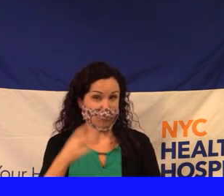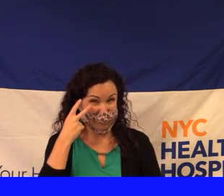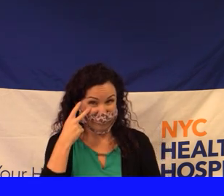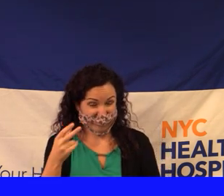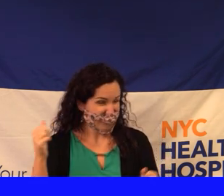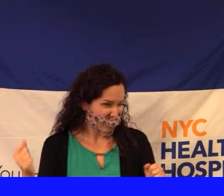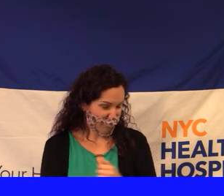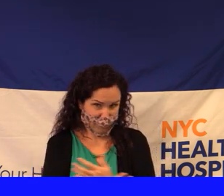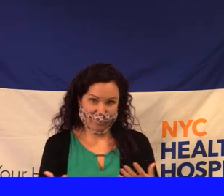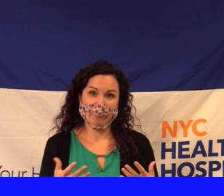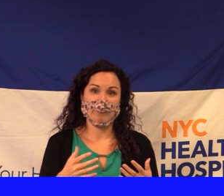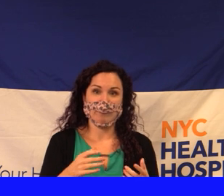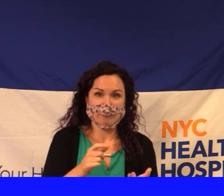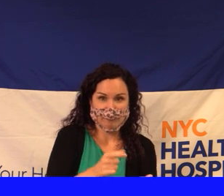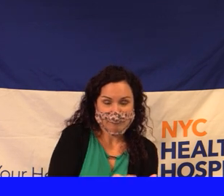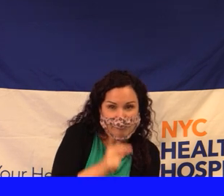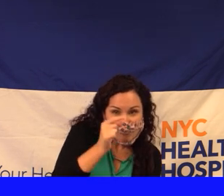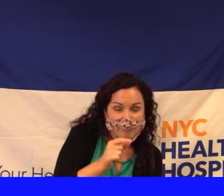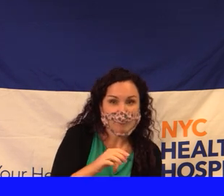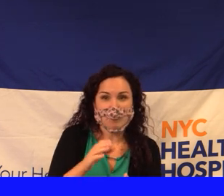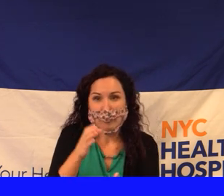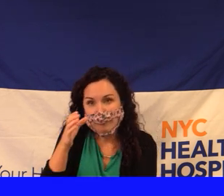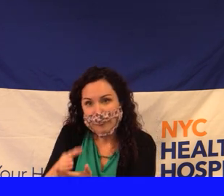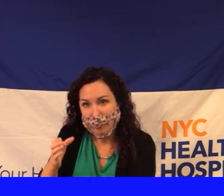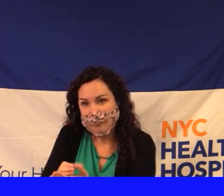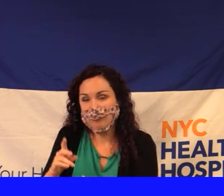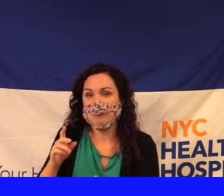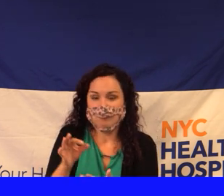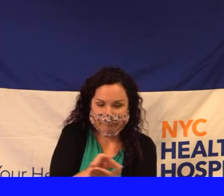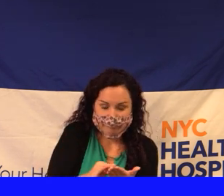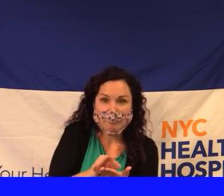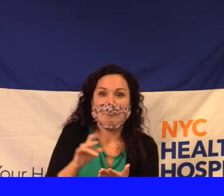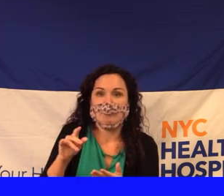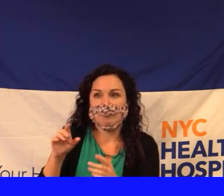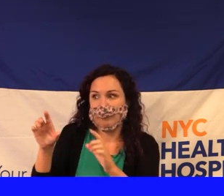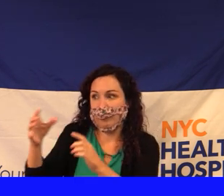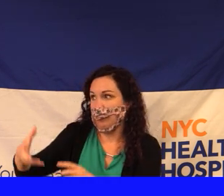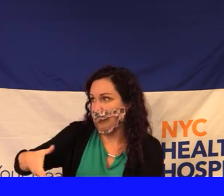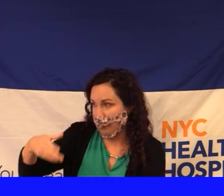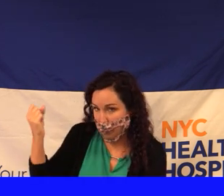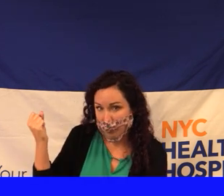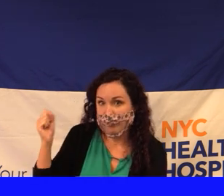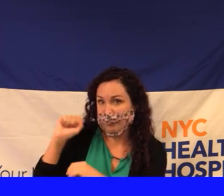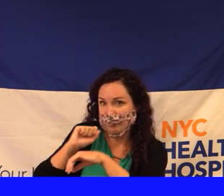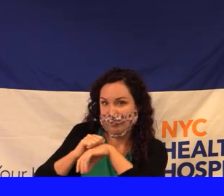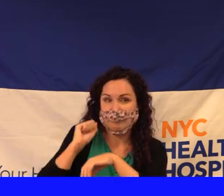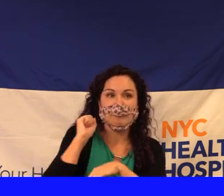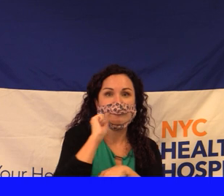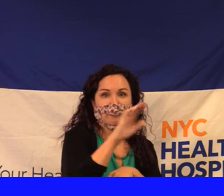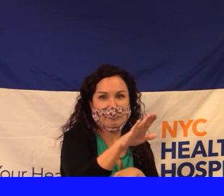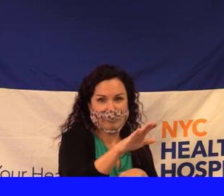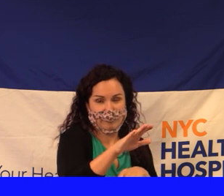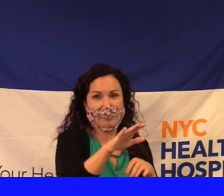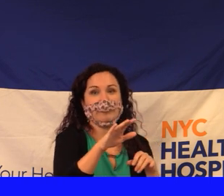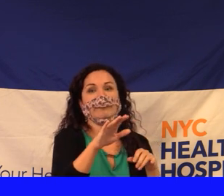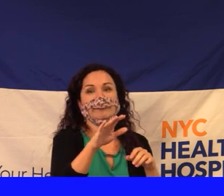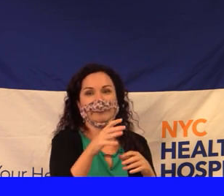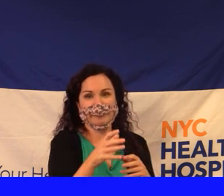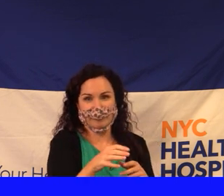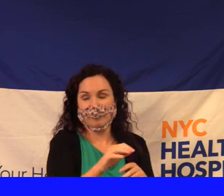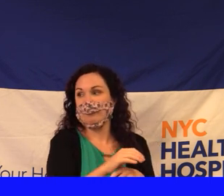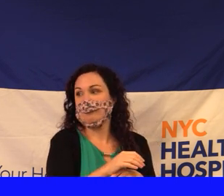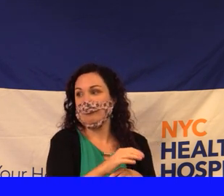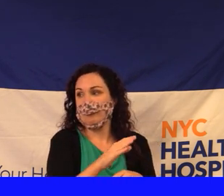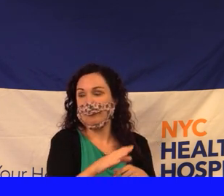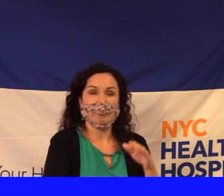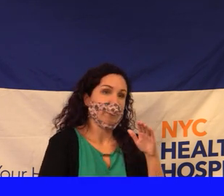single vial or bottle of pills on those shelves, pull them off, send them back to those manufacturers,